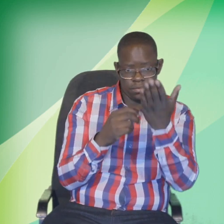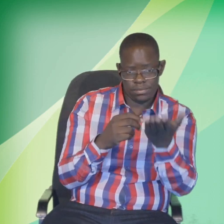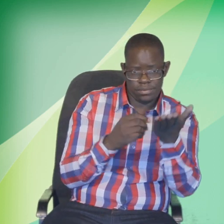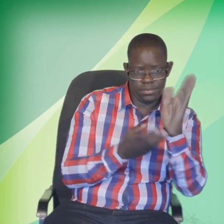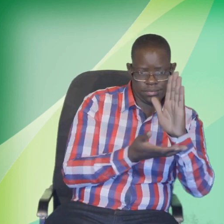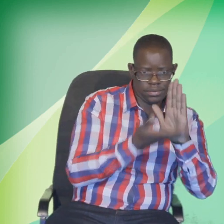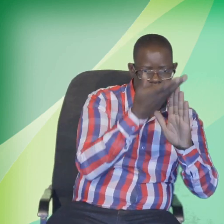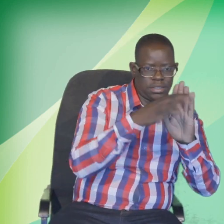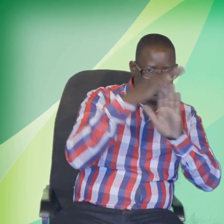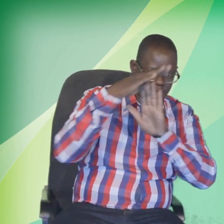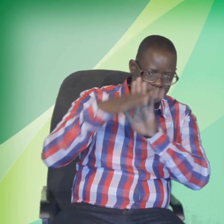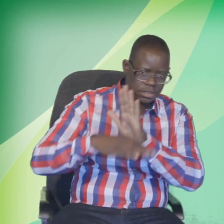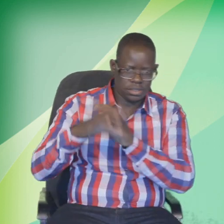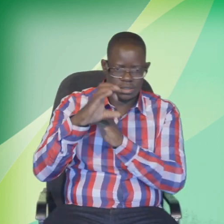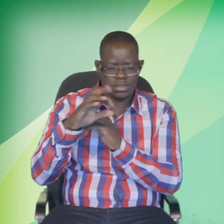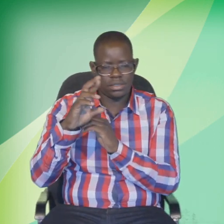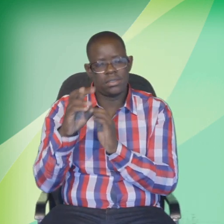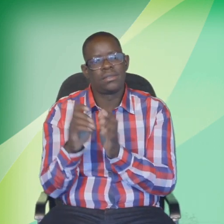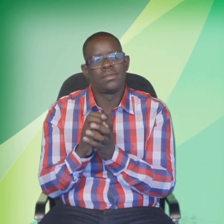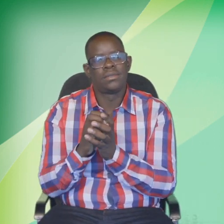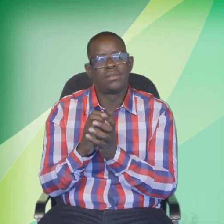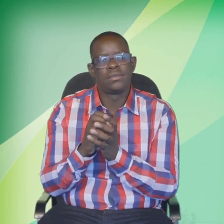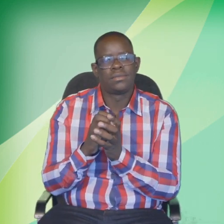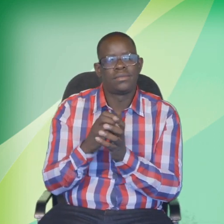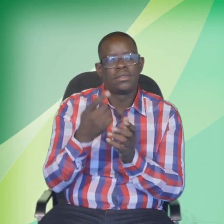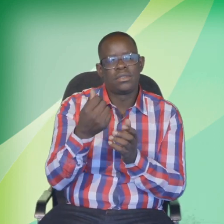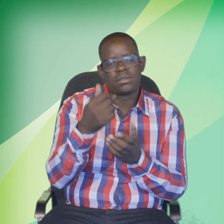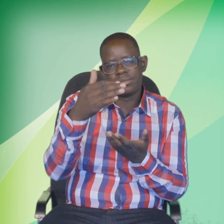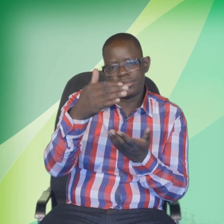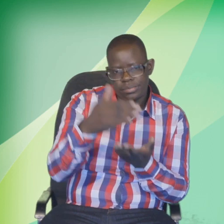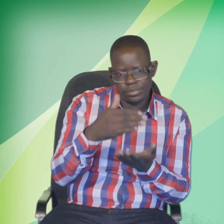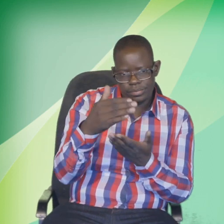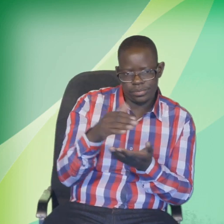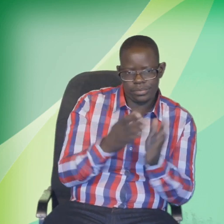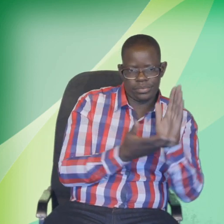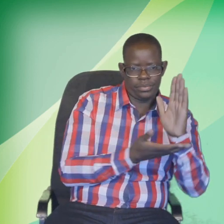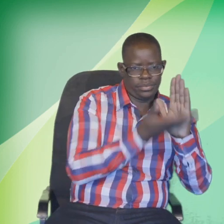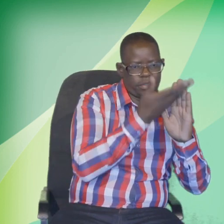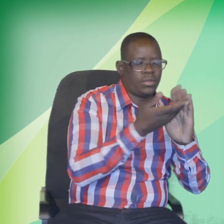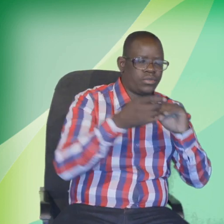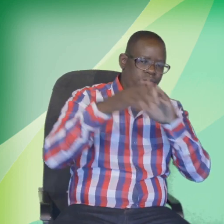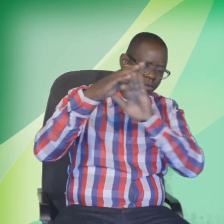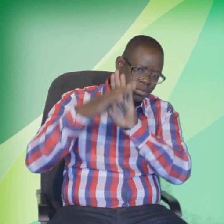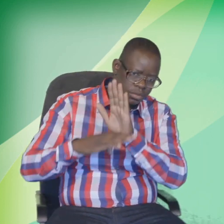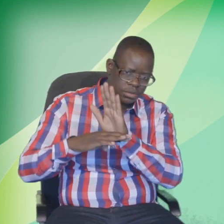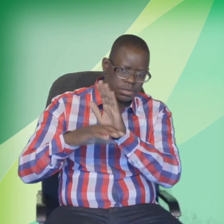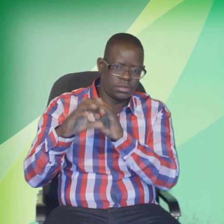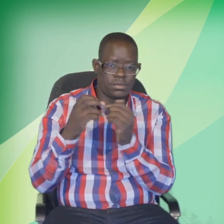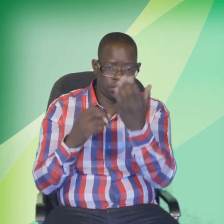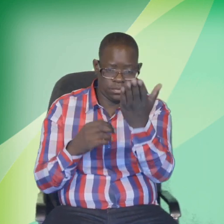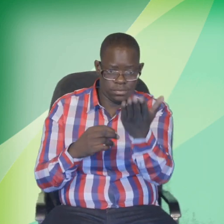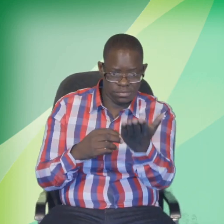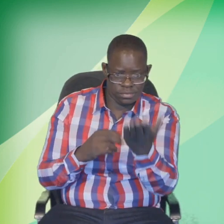debit side and decrease on the credit side. Income increases on the credit side and decreases on the debit side.